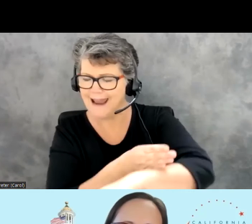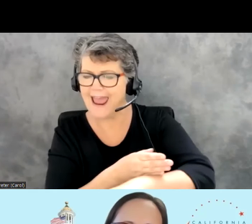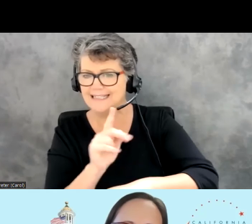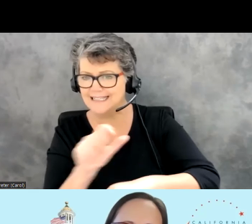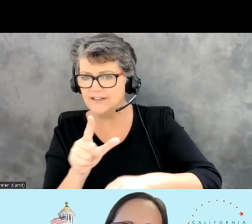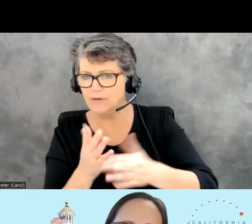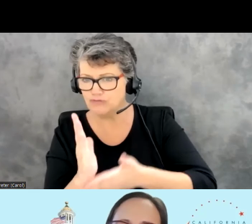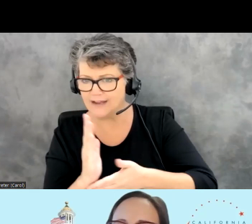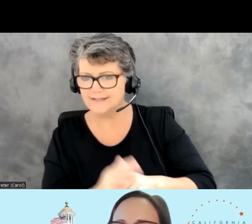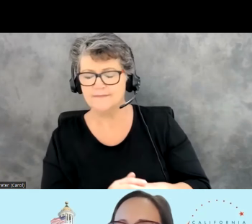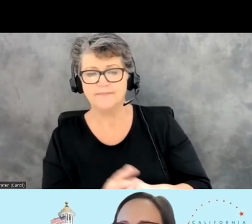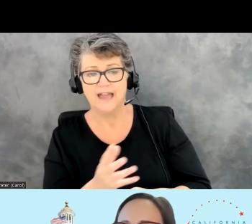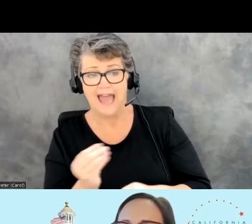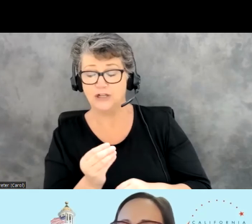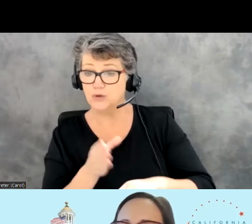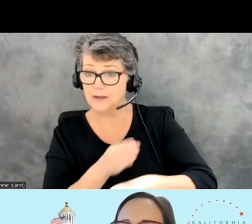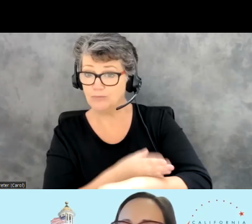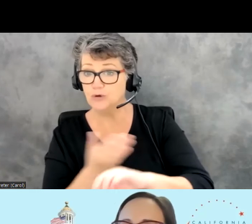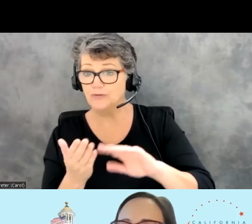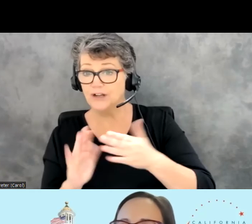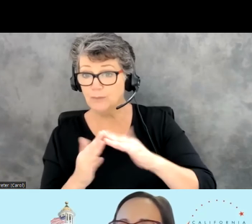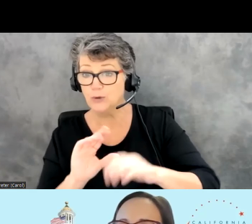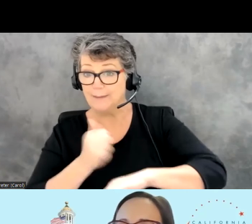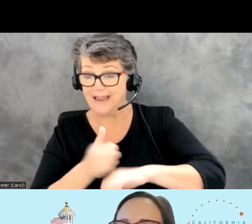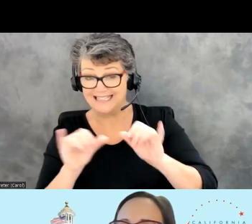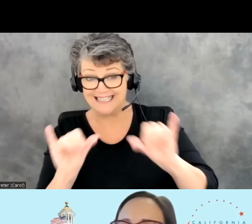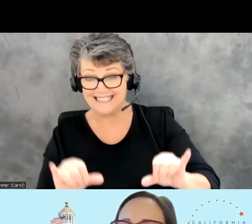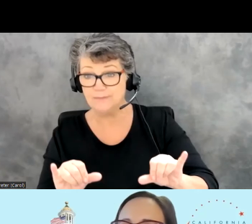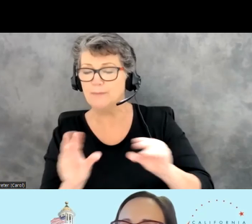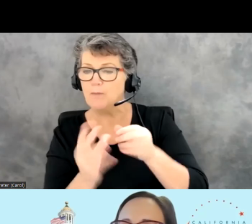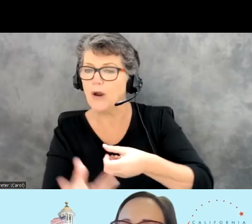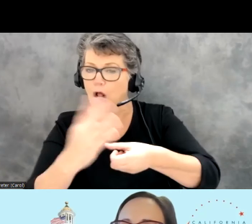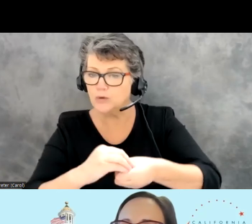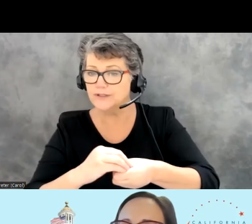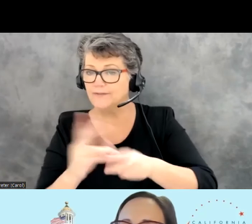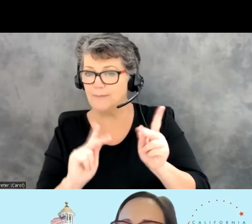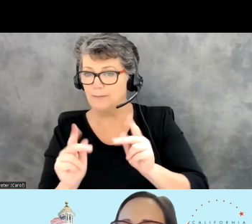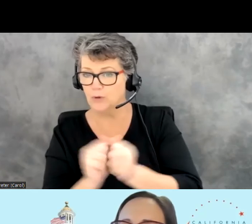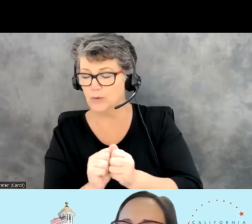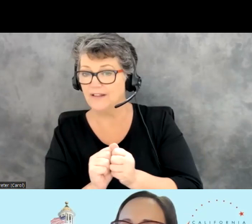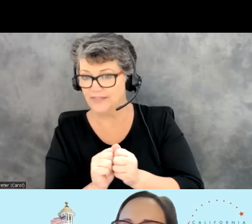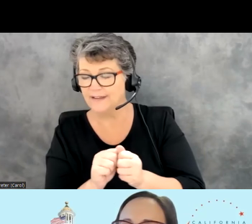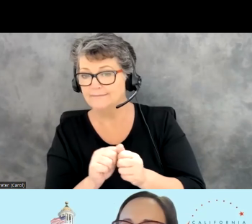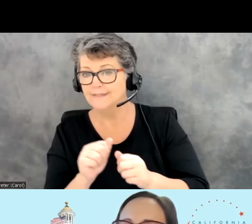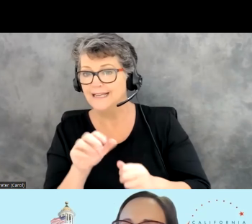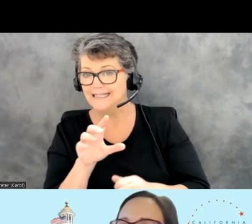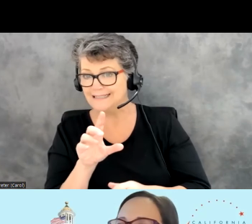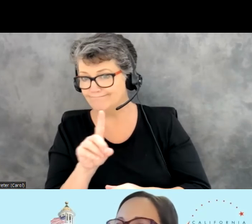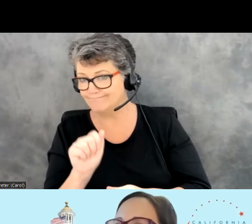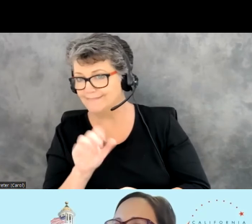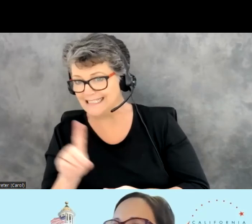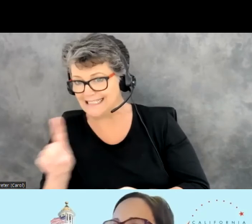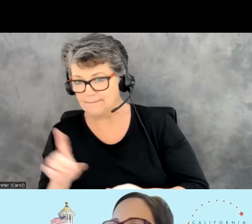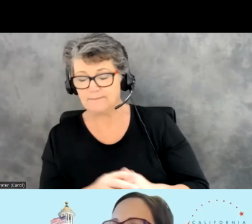rights and to improve community-based systems to be more inclusive of people with developmental and other disabilities.